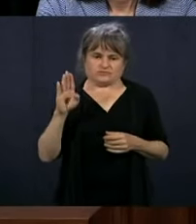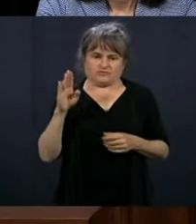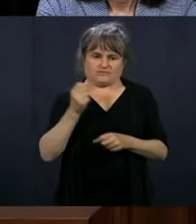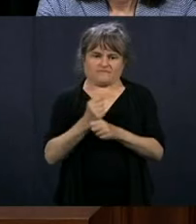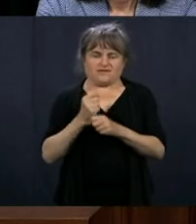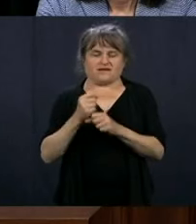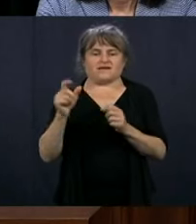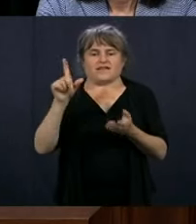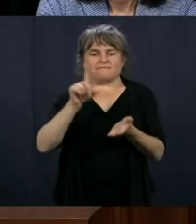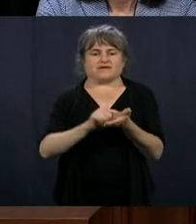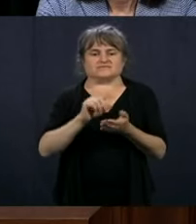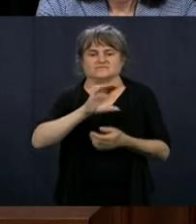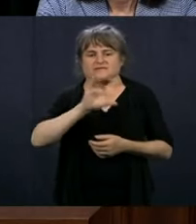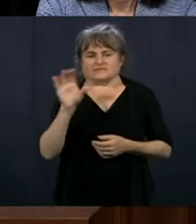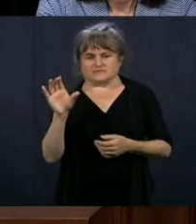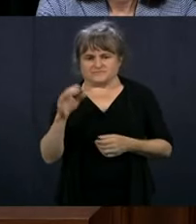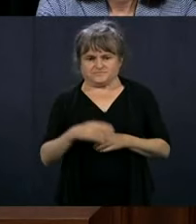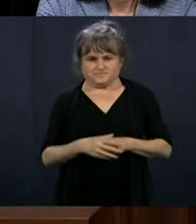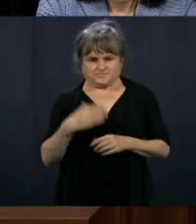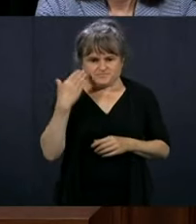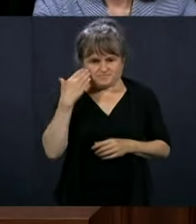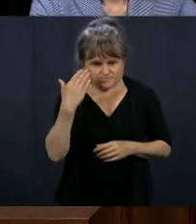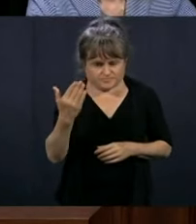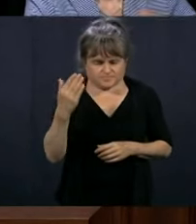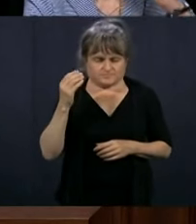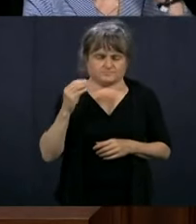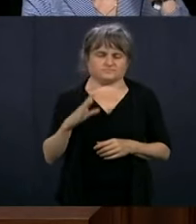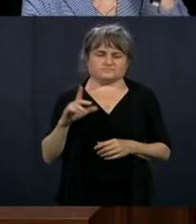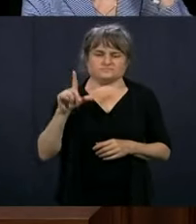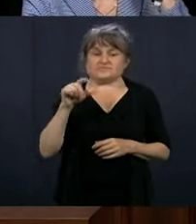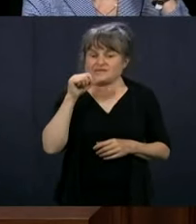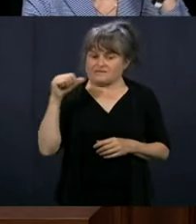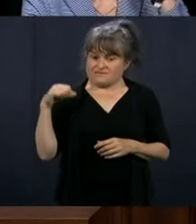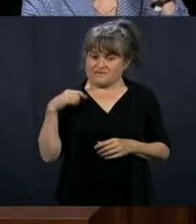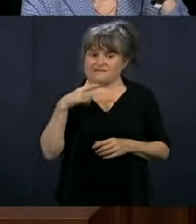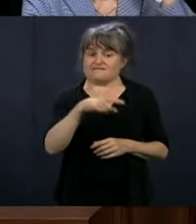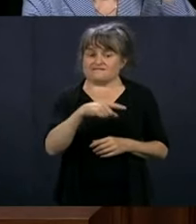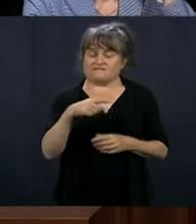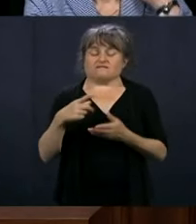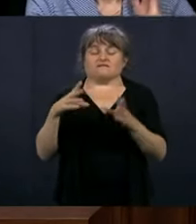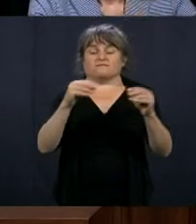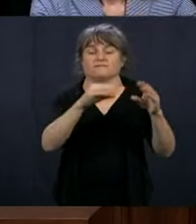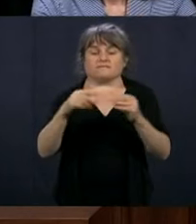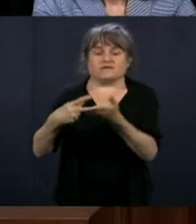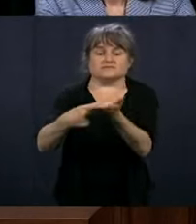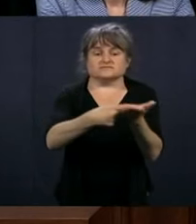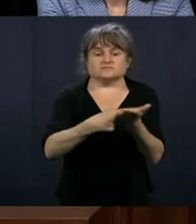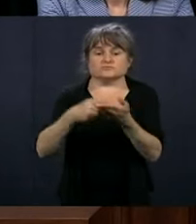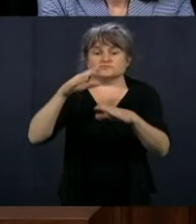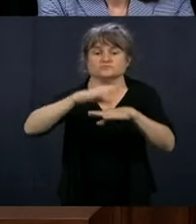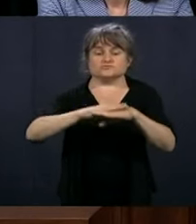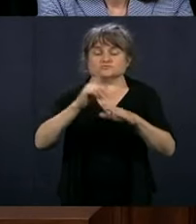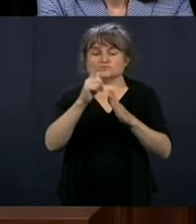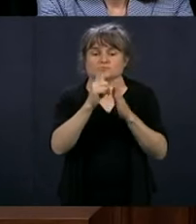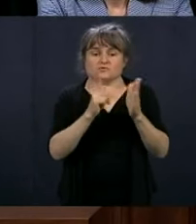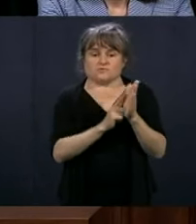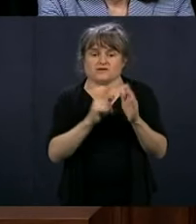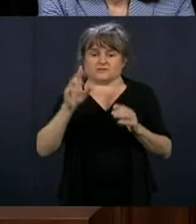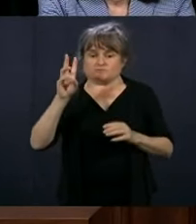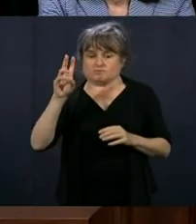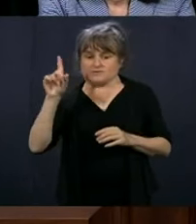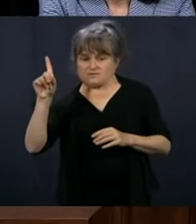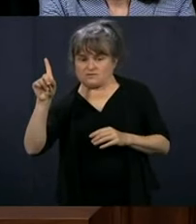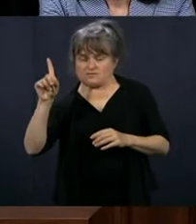Mr. Premier, yesterday there were consultations on Bill 61. Representatives from the construction environment expressed themselves and